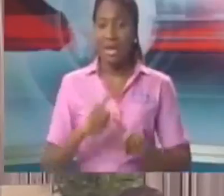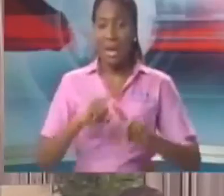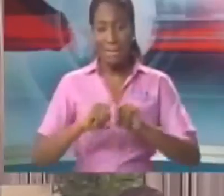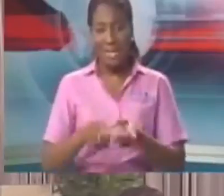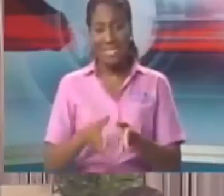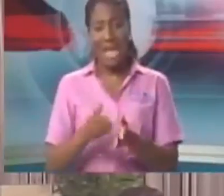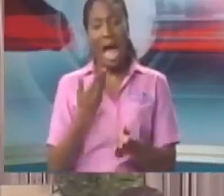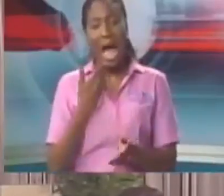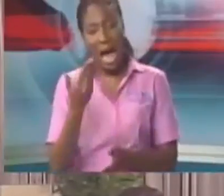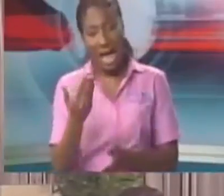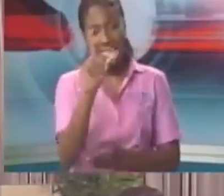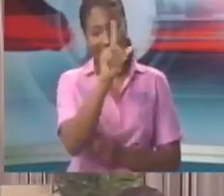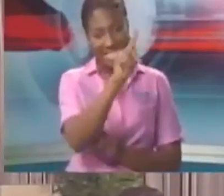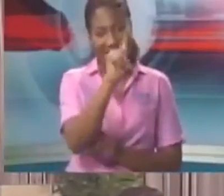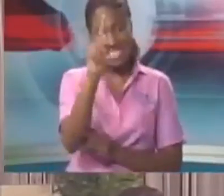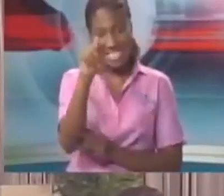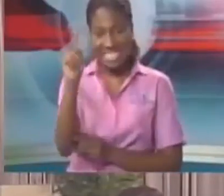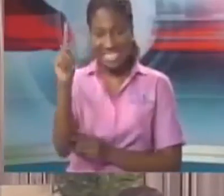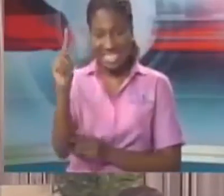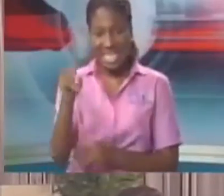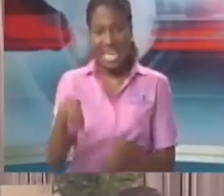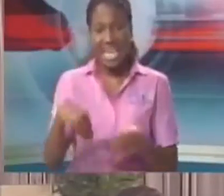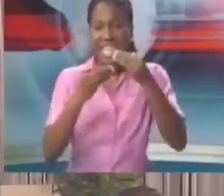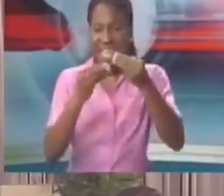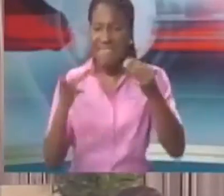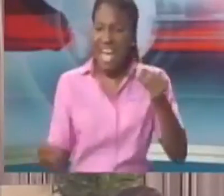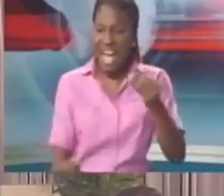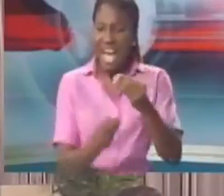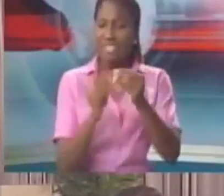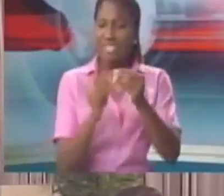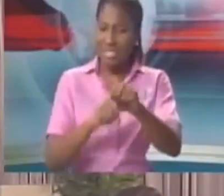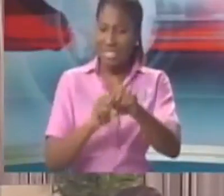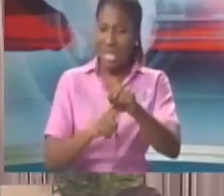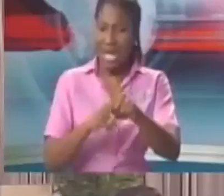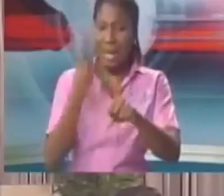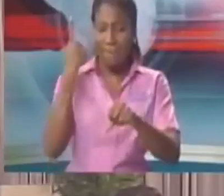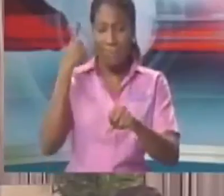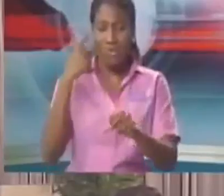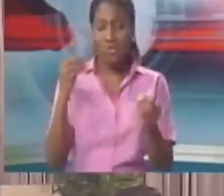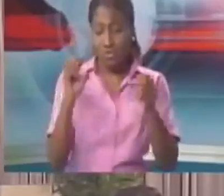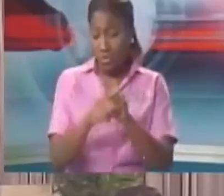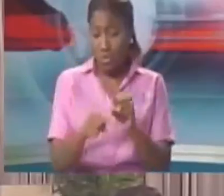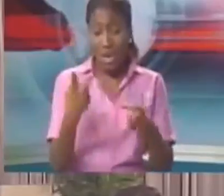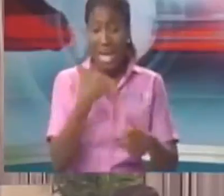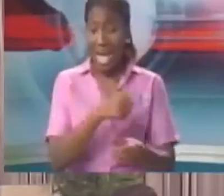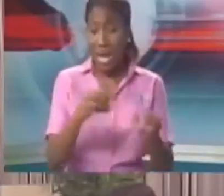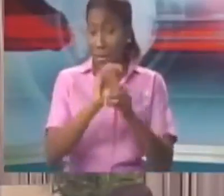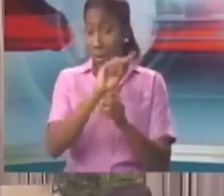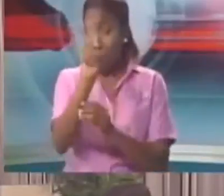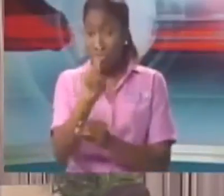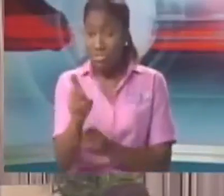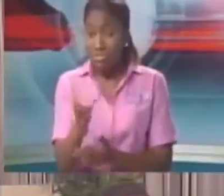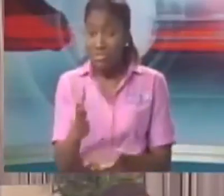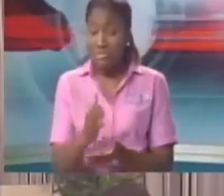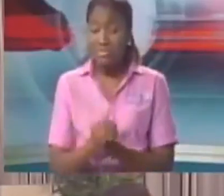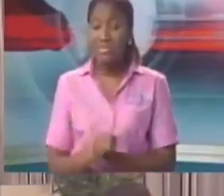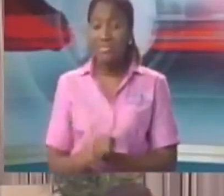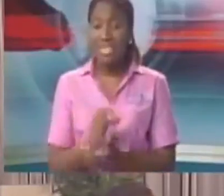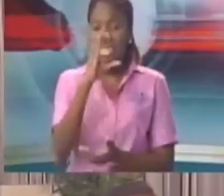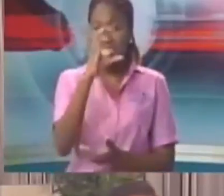TDT for some extra time. So we'll take another question at this time. CNC 3.